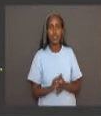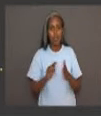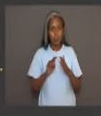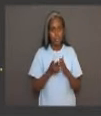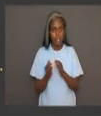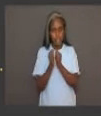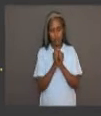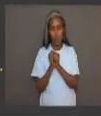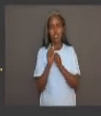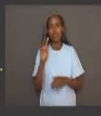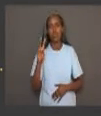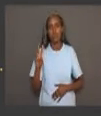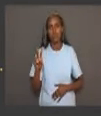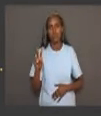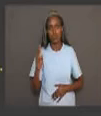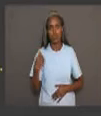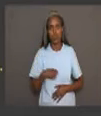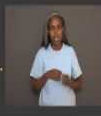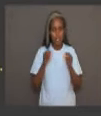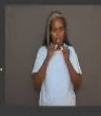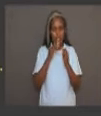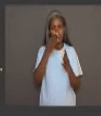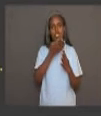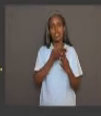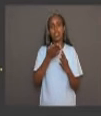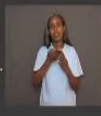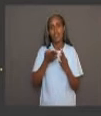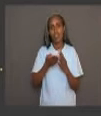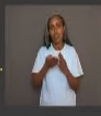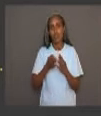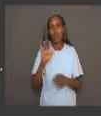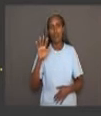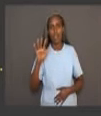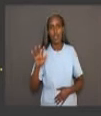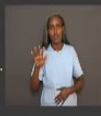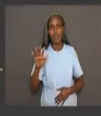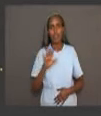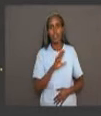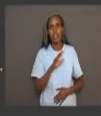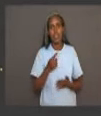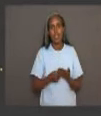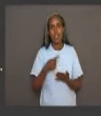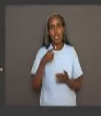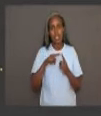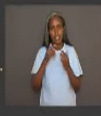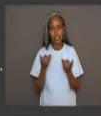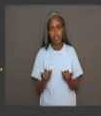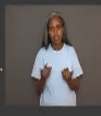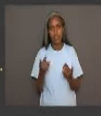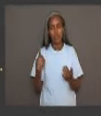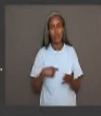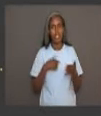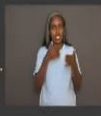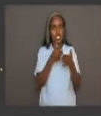Beginning with 2, we add intervals of 5 until we reach